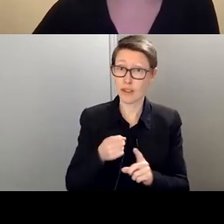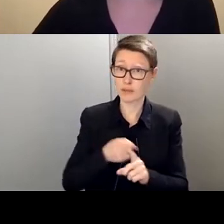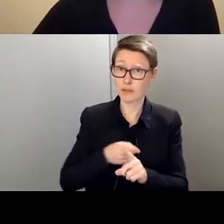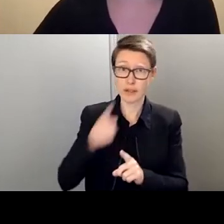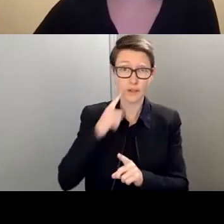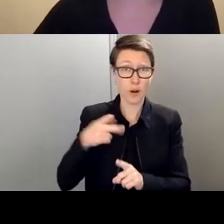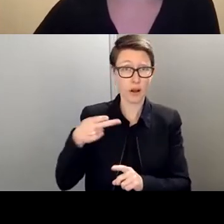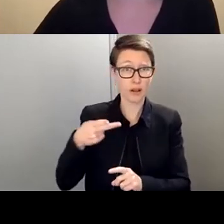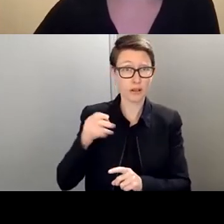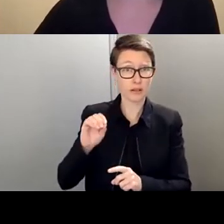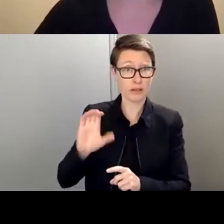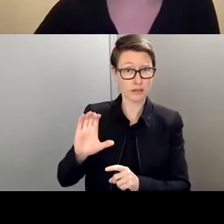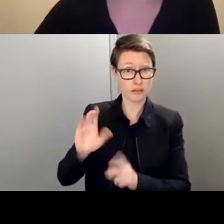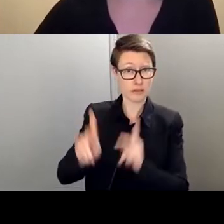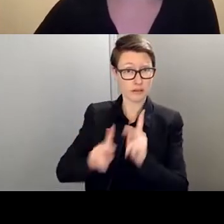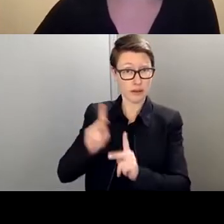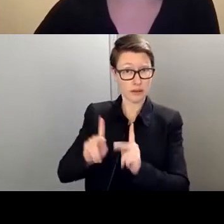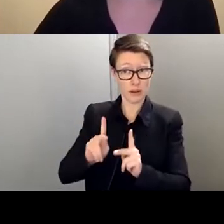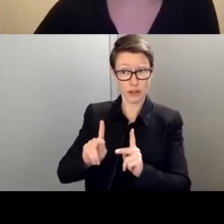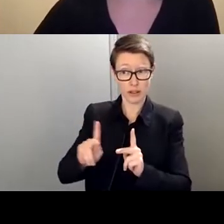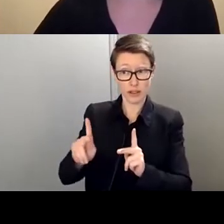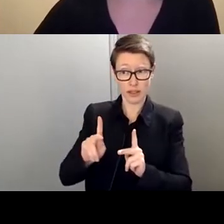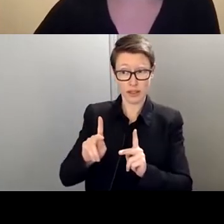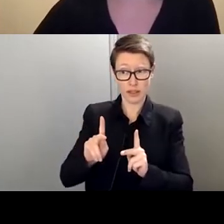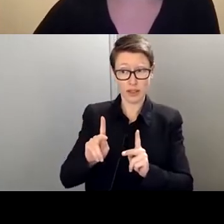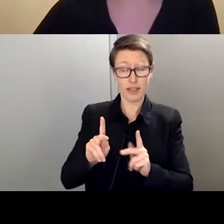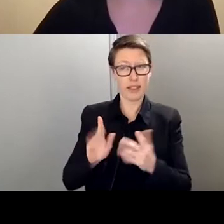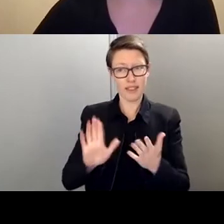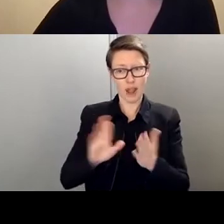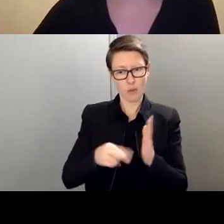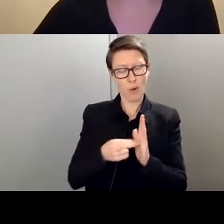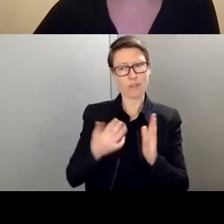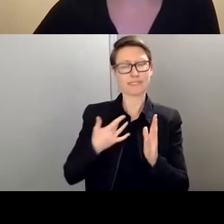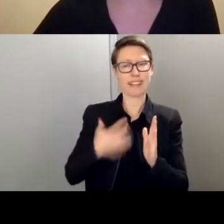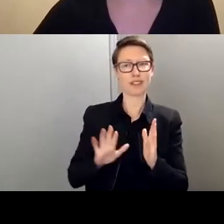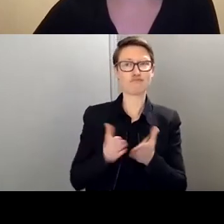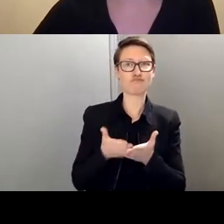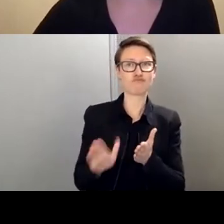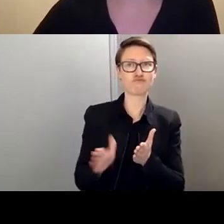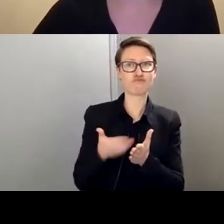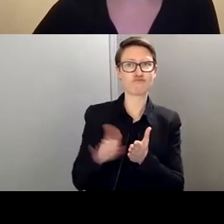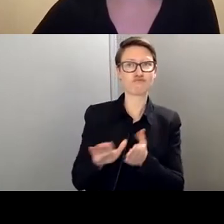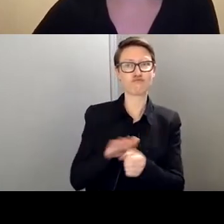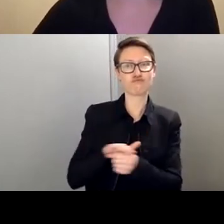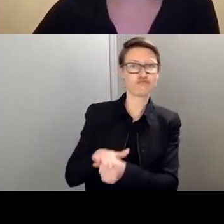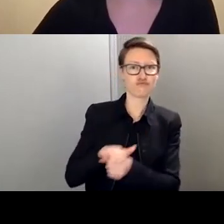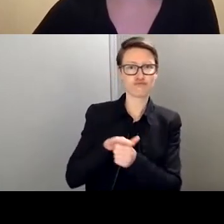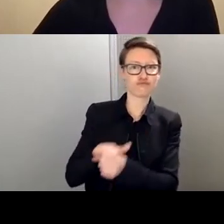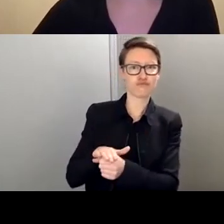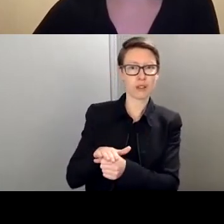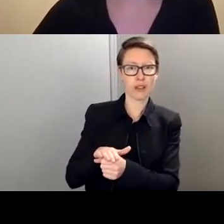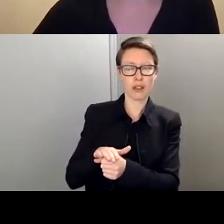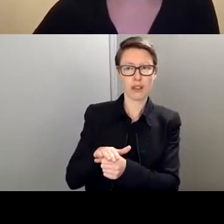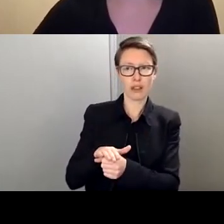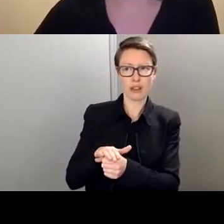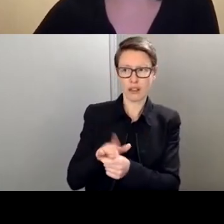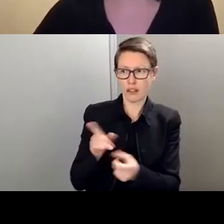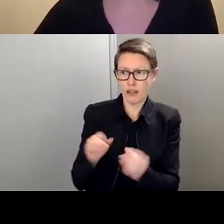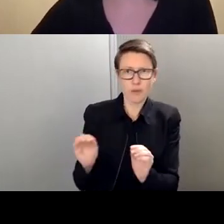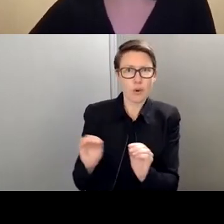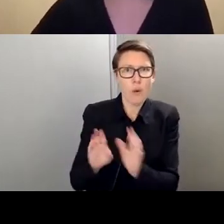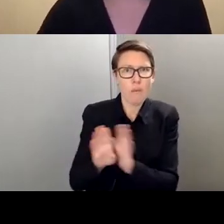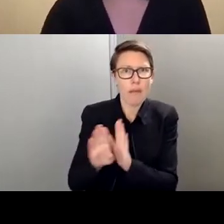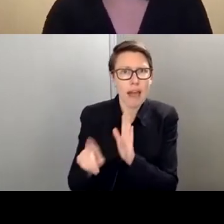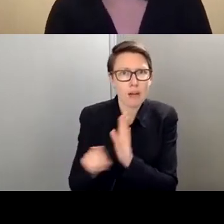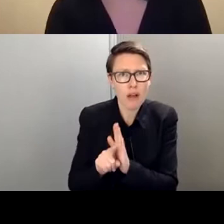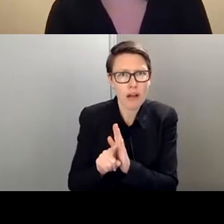to continue to have marginalized roles with roles that don't have a backstory, or we know nothing about them other than